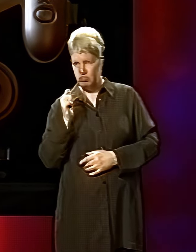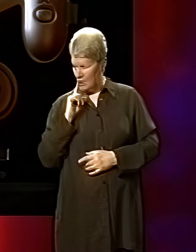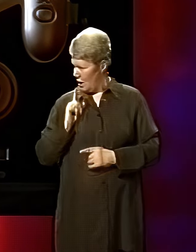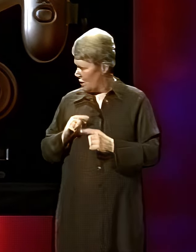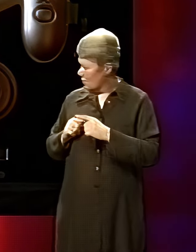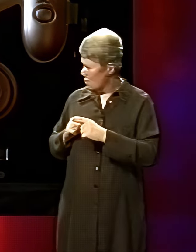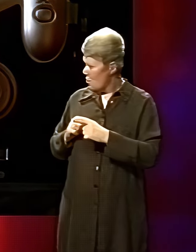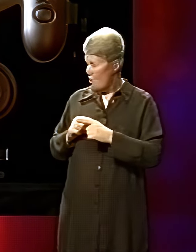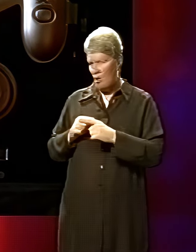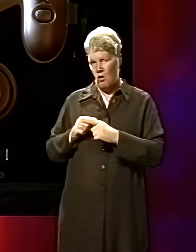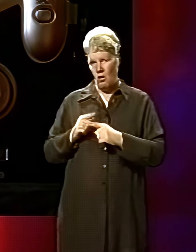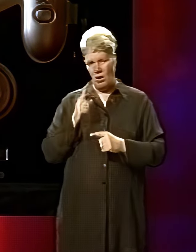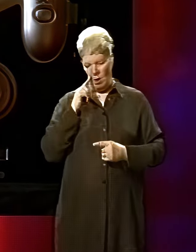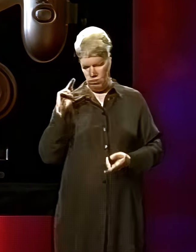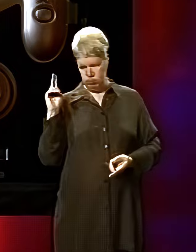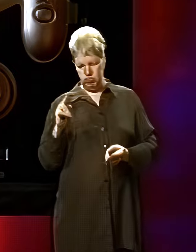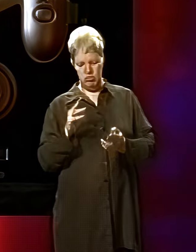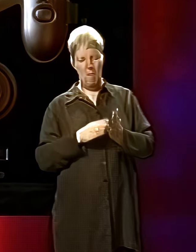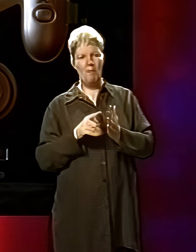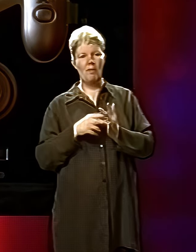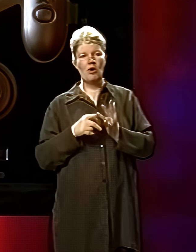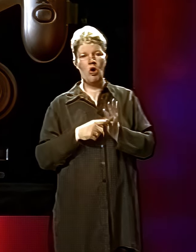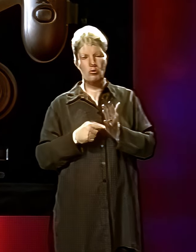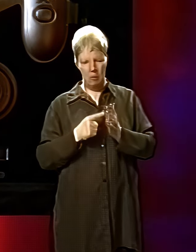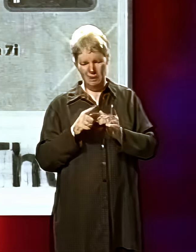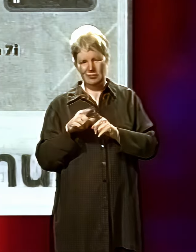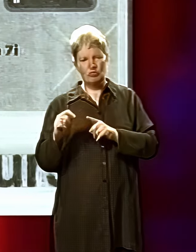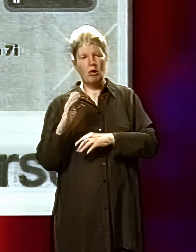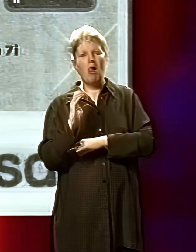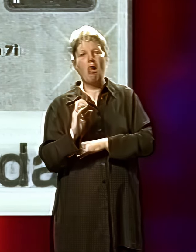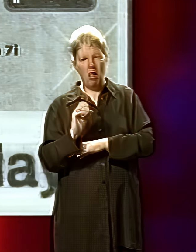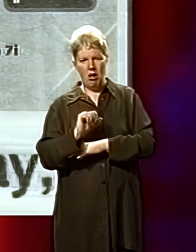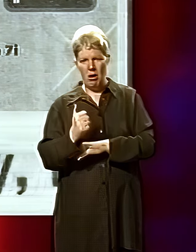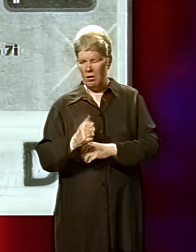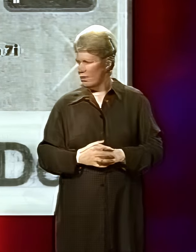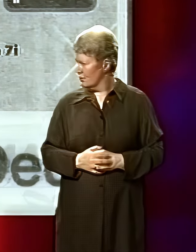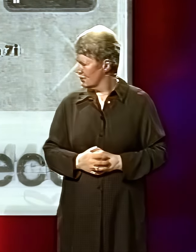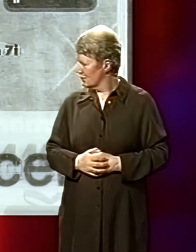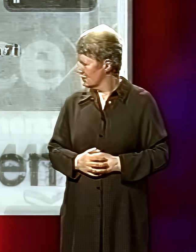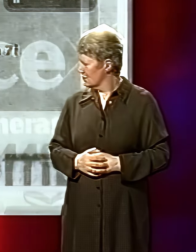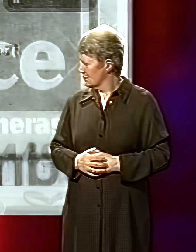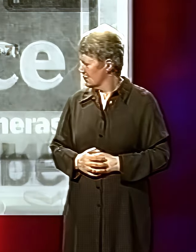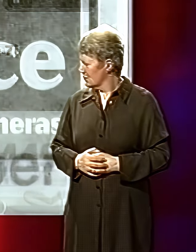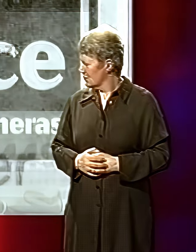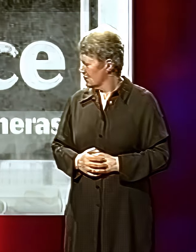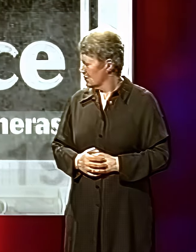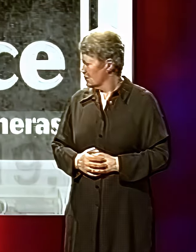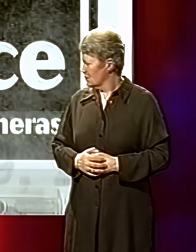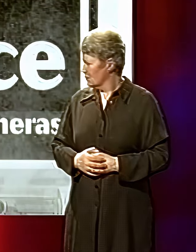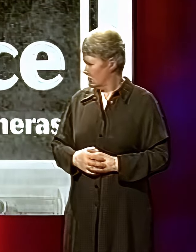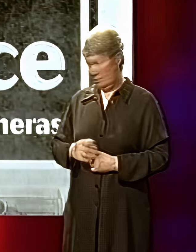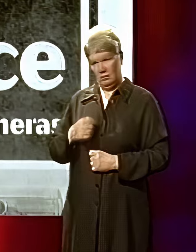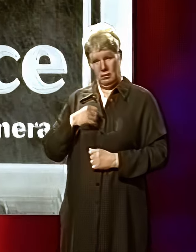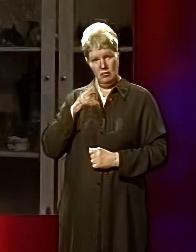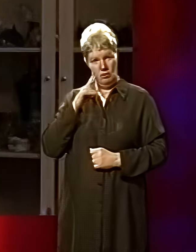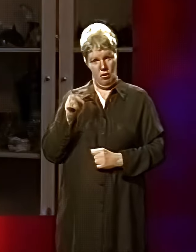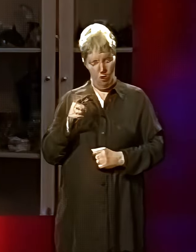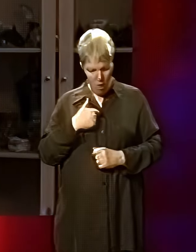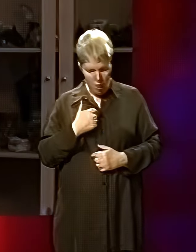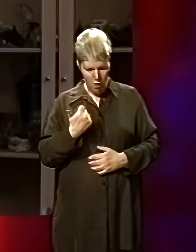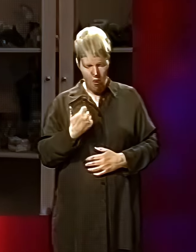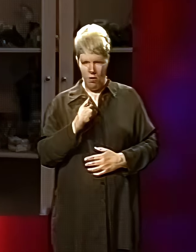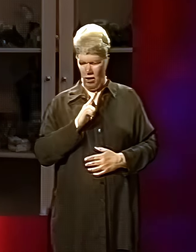Christmas moments on this half-price Minolta digital camera. When I seen the Minolta, I was sort of really pleased, because I'd